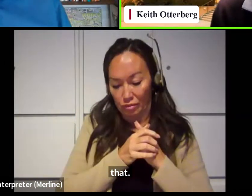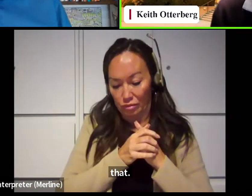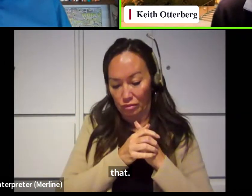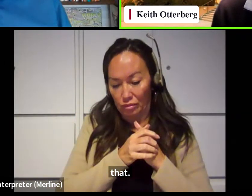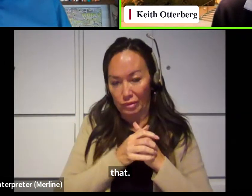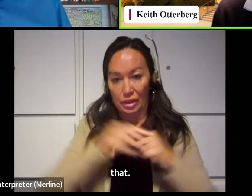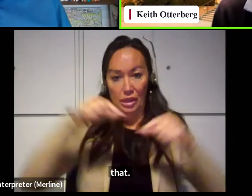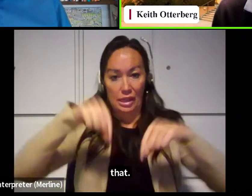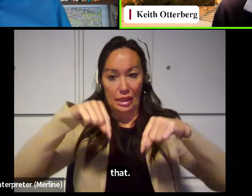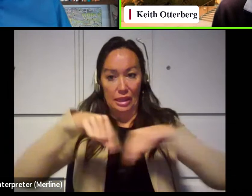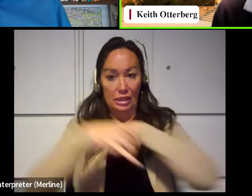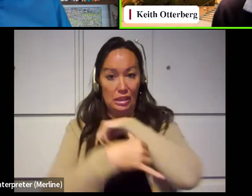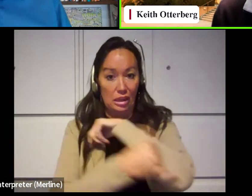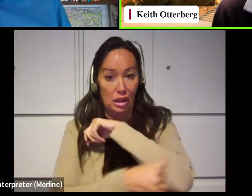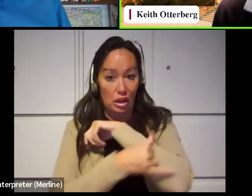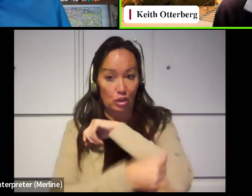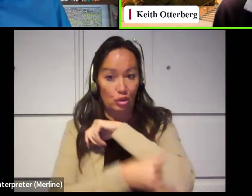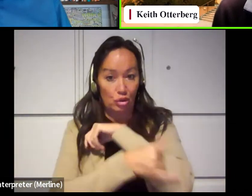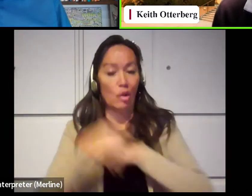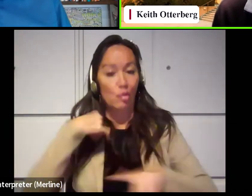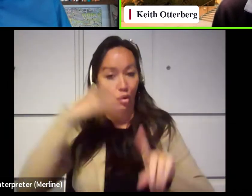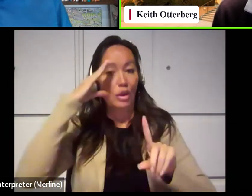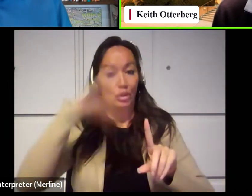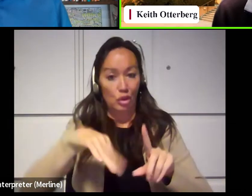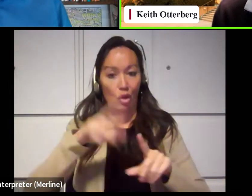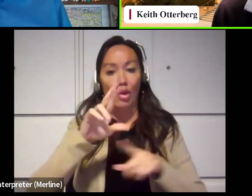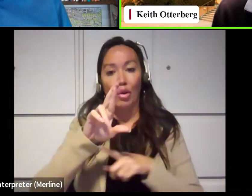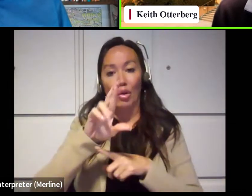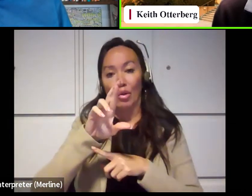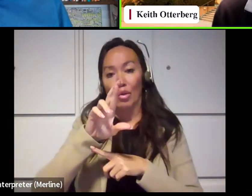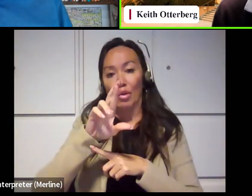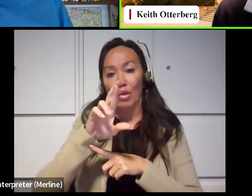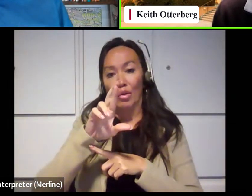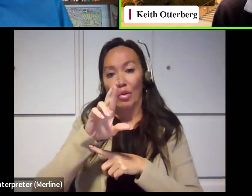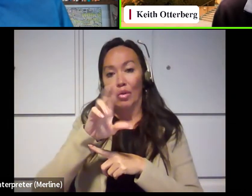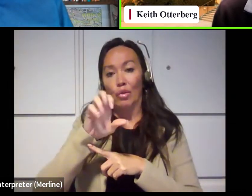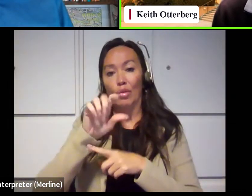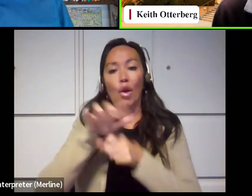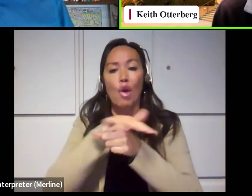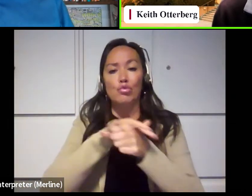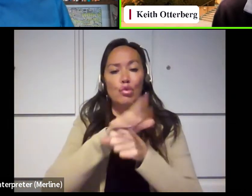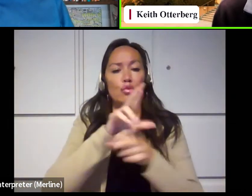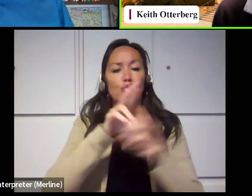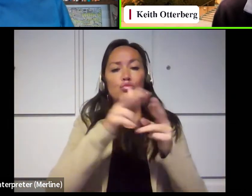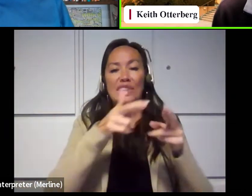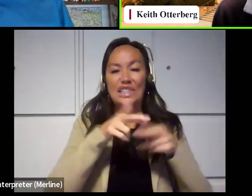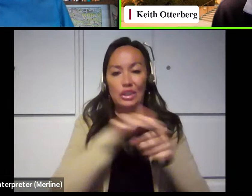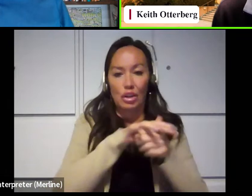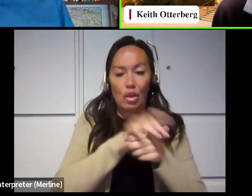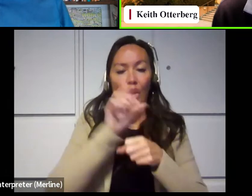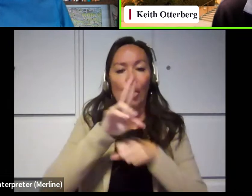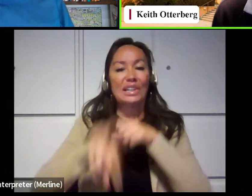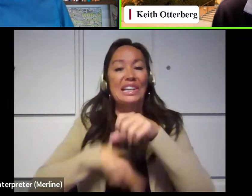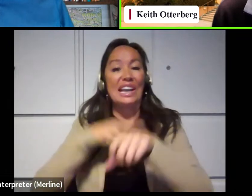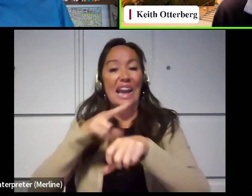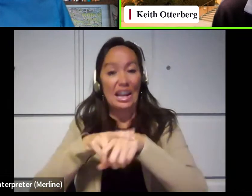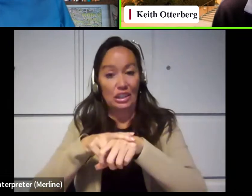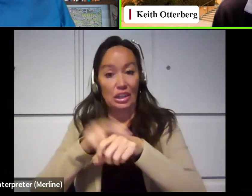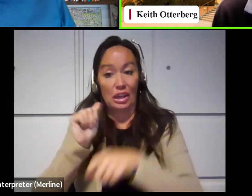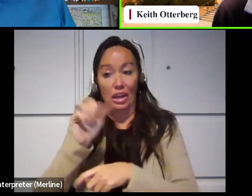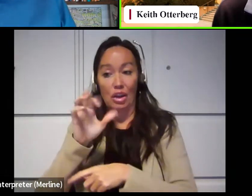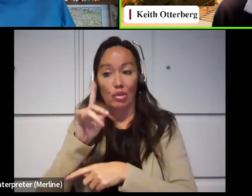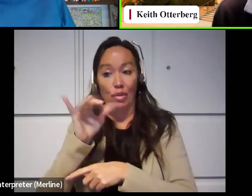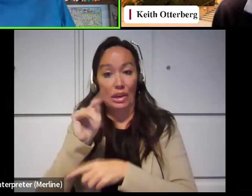this country, we know that regionally accredited degrees are accepted. Are nationally accredited degrees accepted?